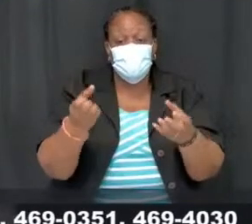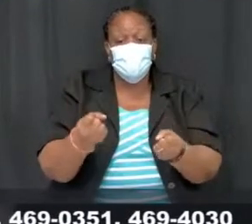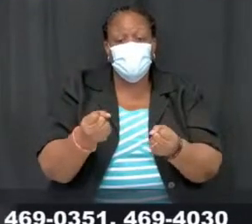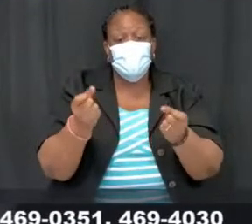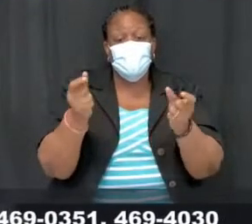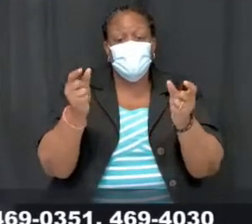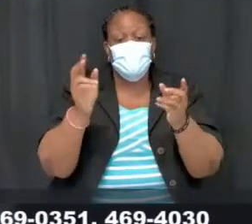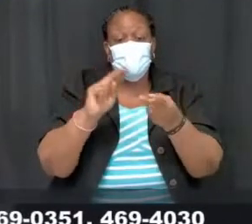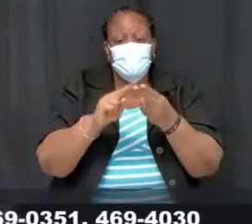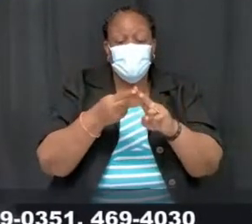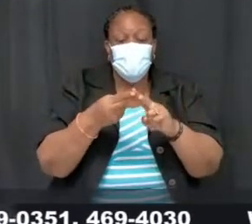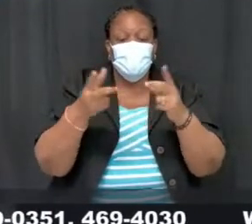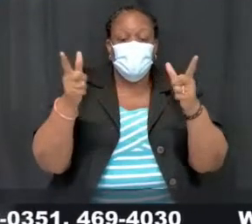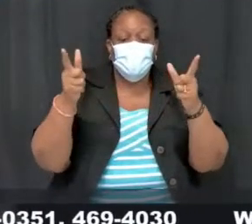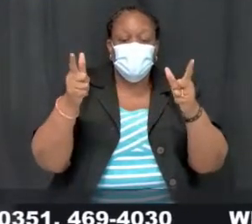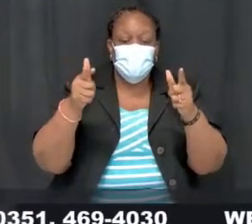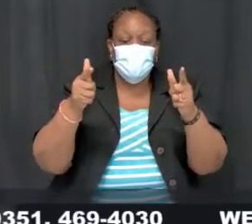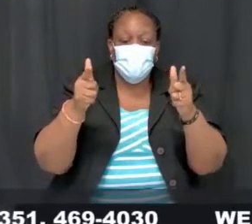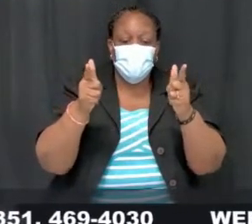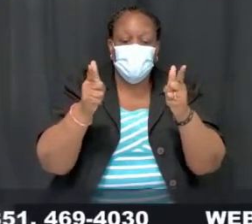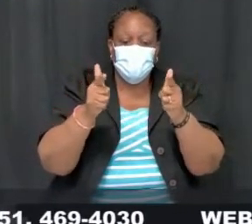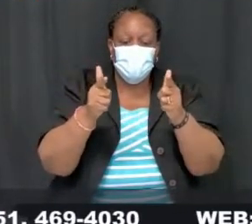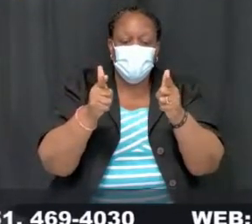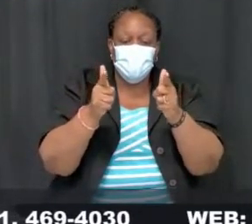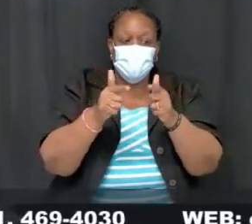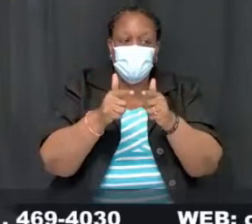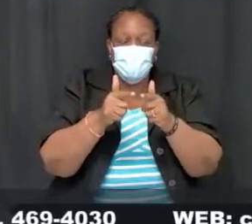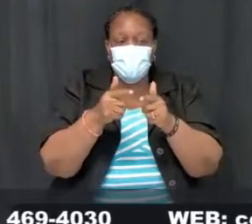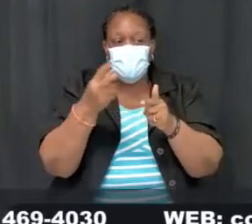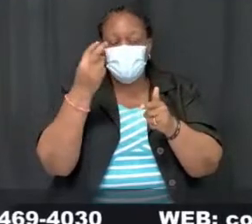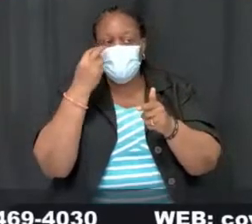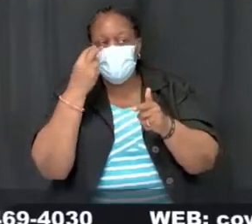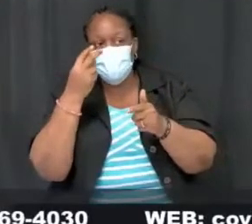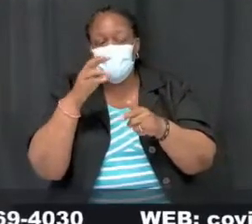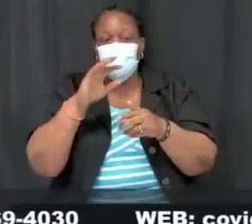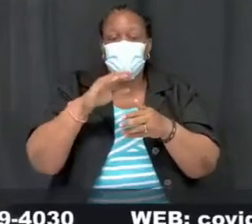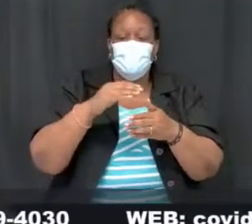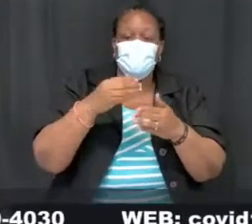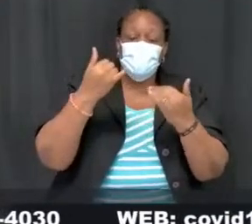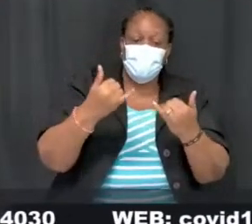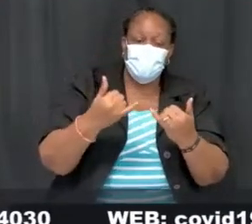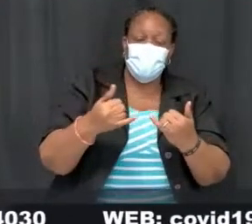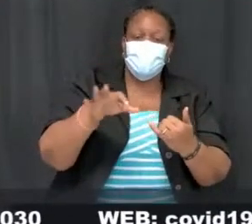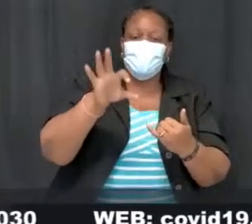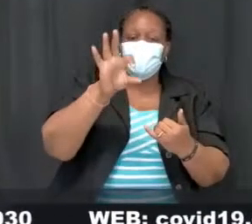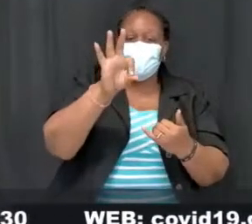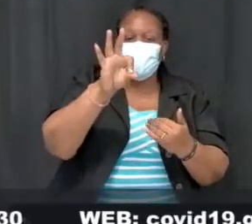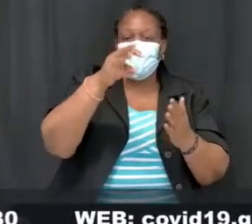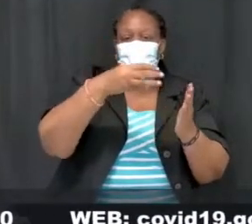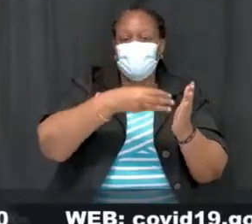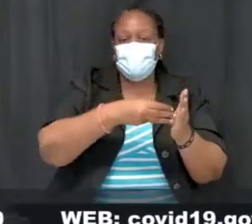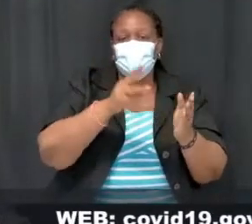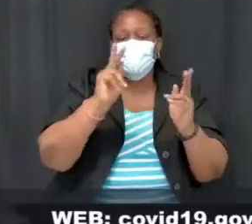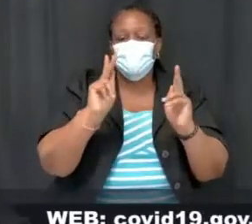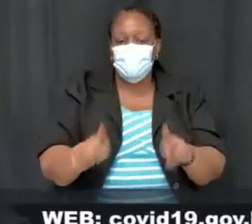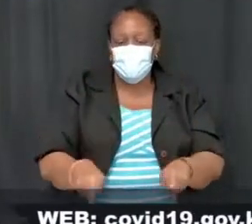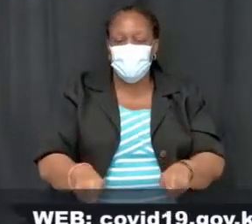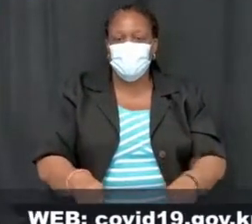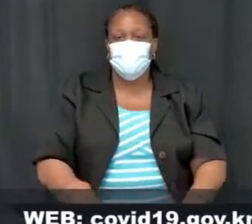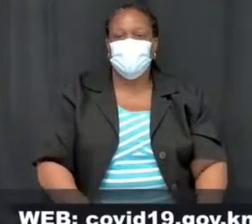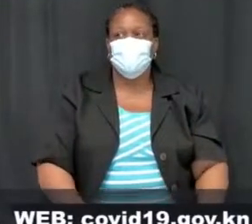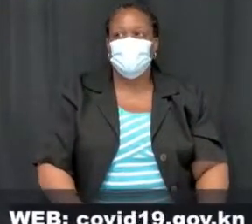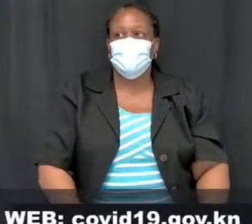persons who are unvaccinated. And I've said several times before here that being unvaccinated is not